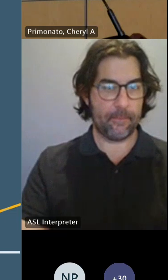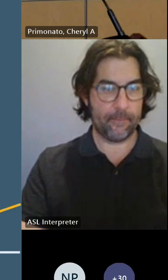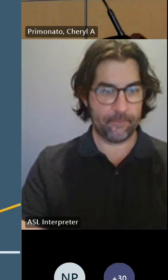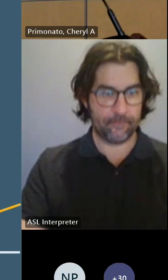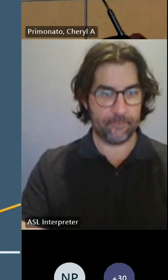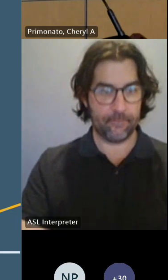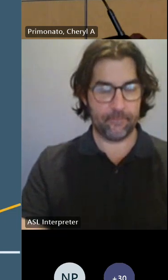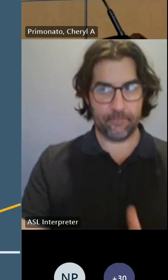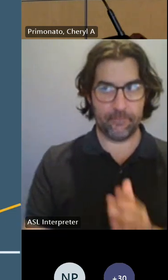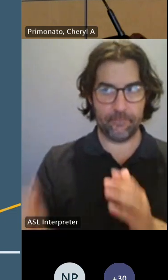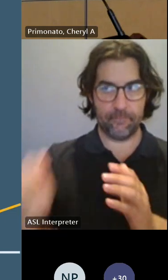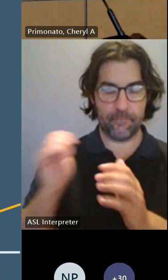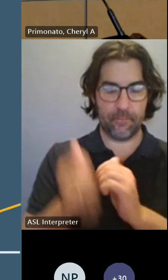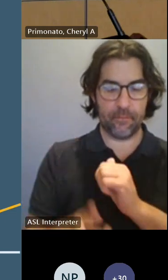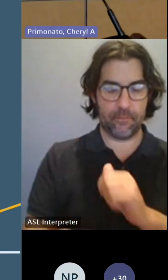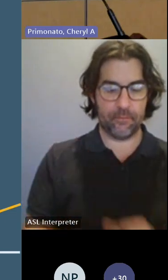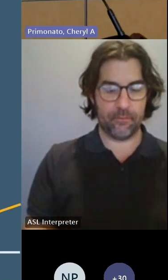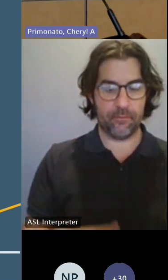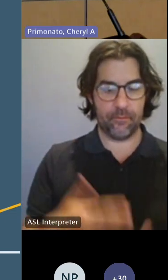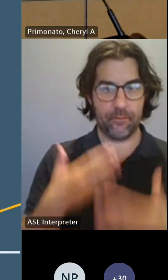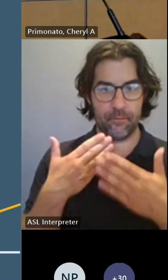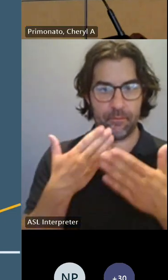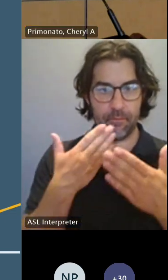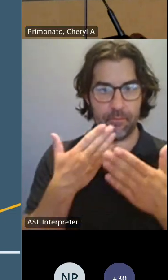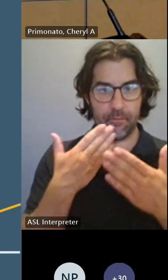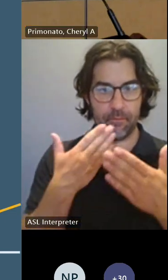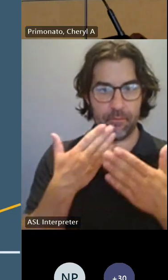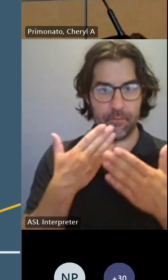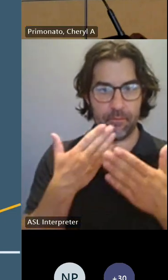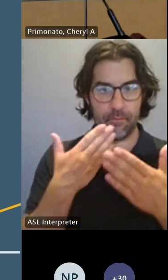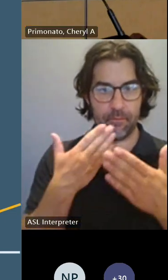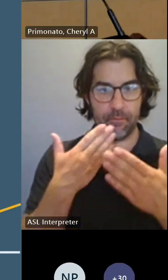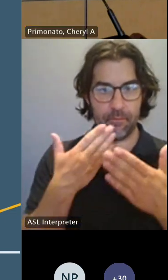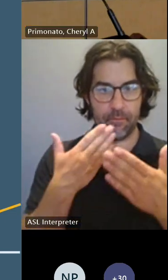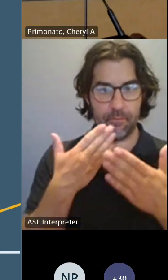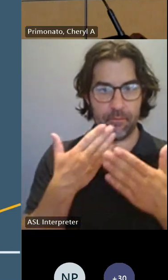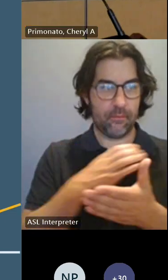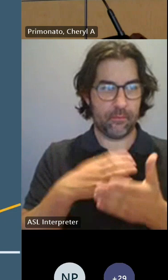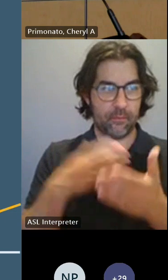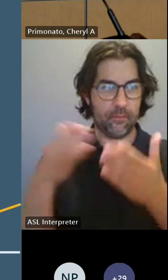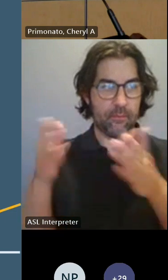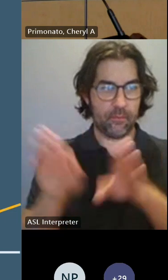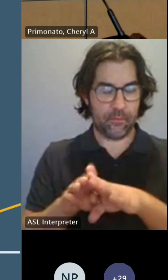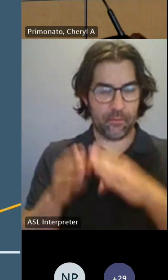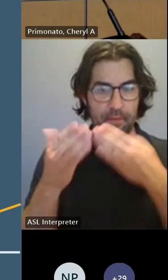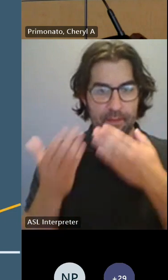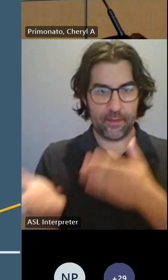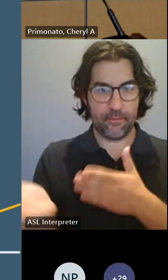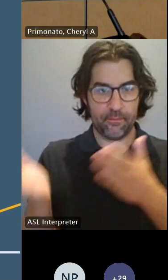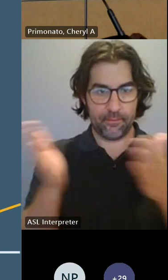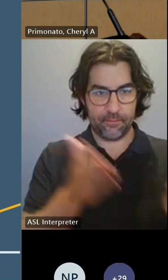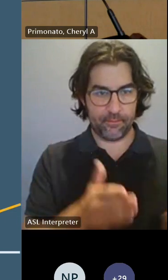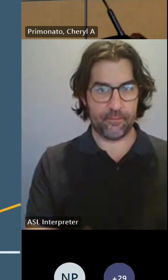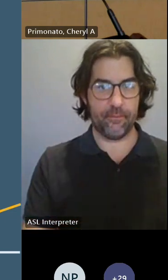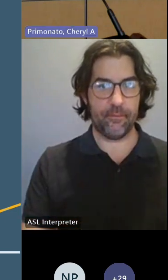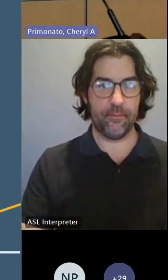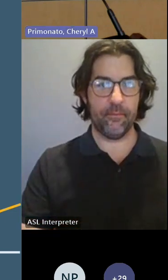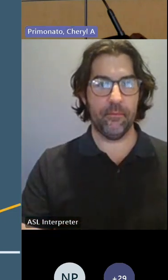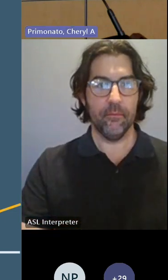So moved. Thank you. The Finance Committee is adjourned. Thank you.